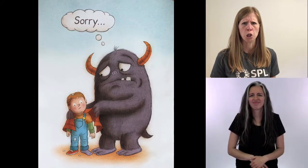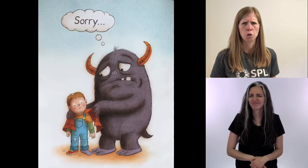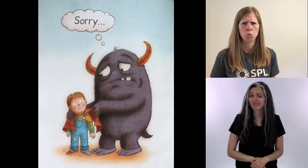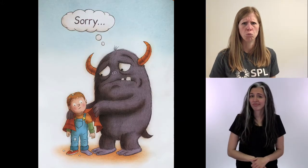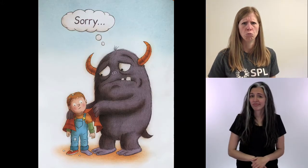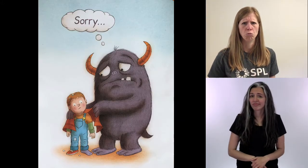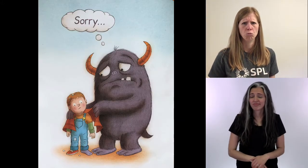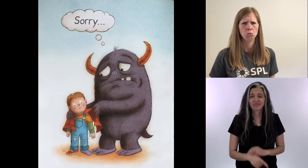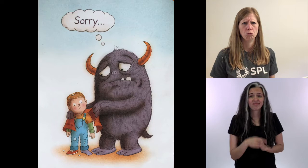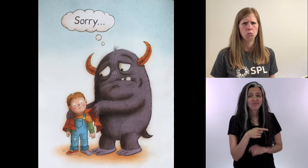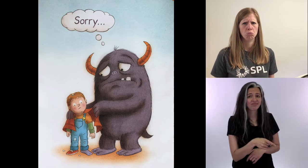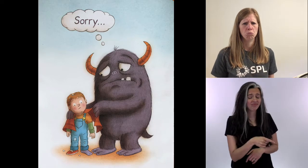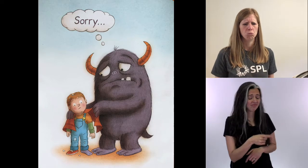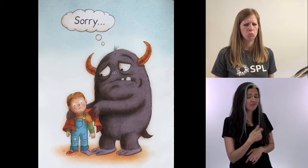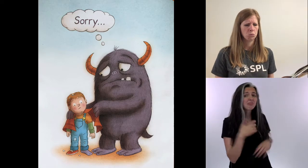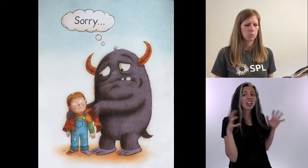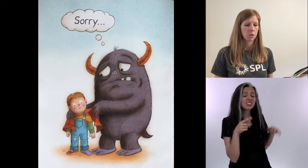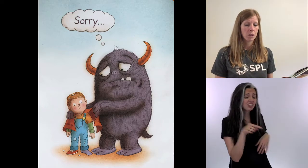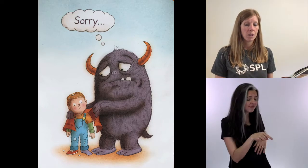Sorry.